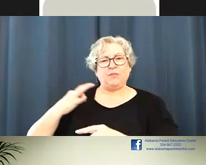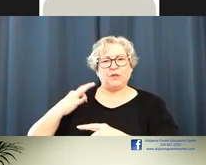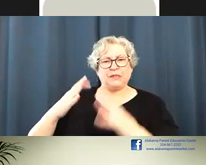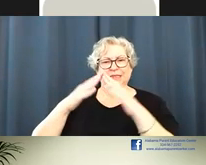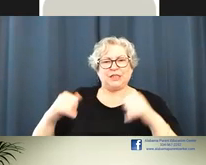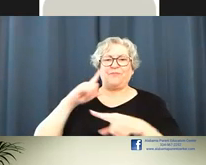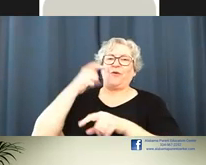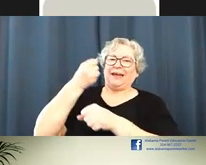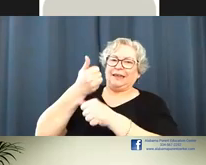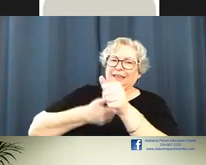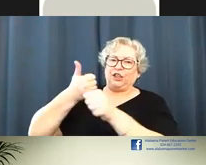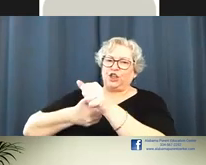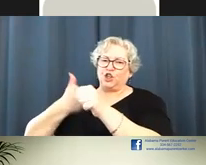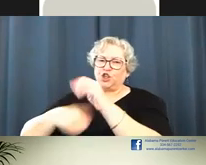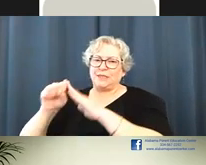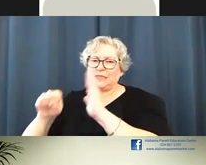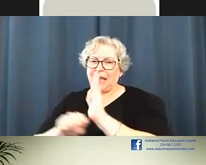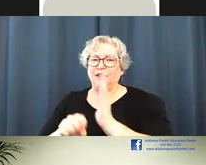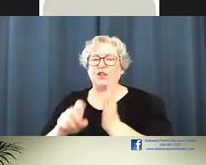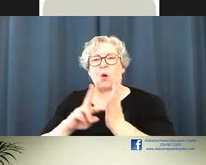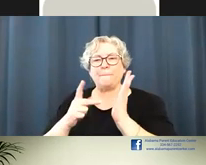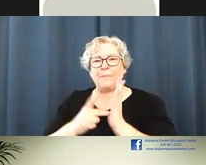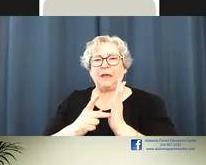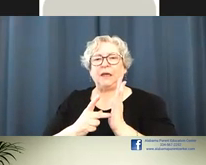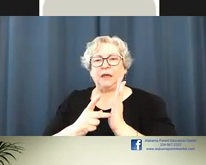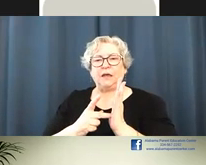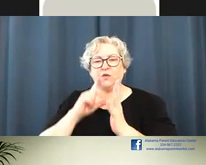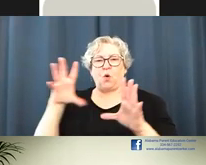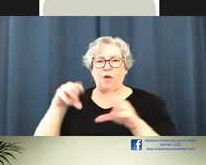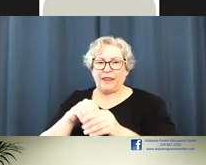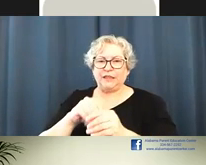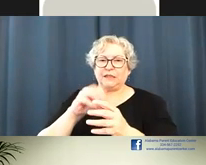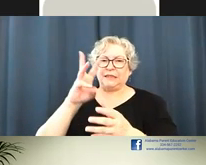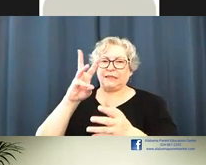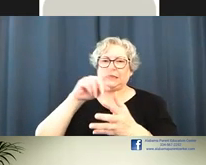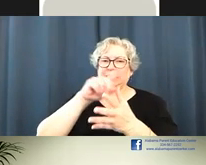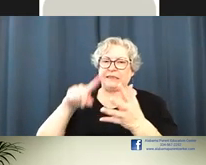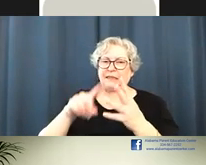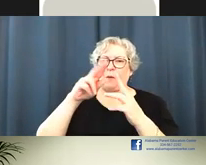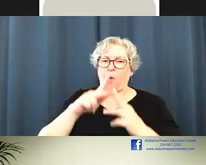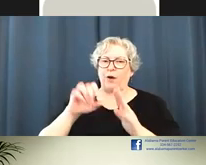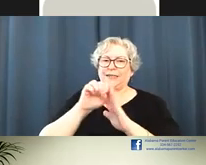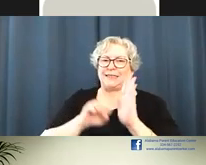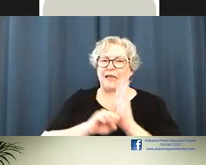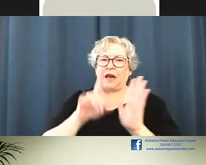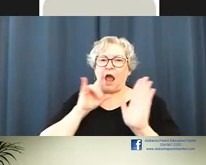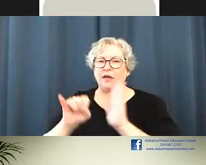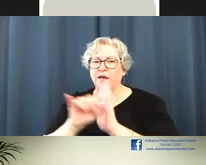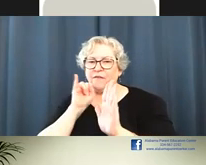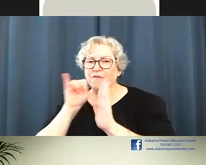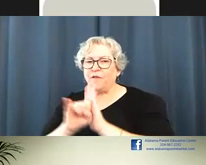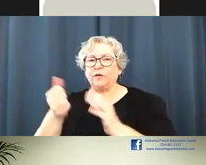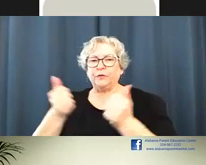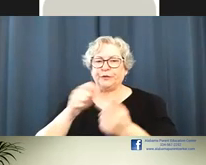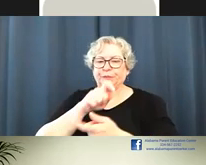state. And so we have been within each of those six partner states identifying those